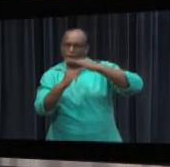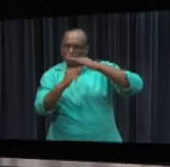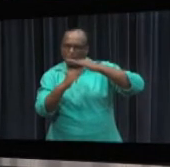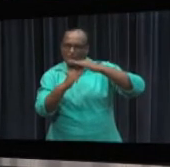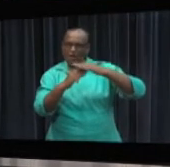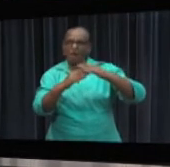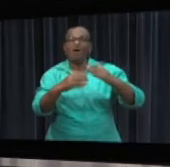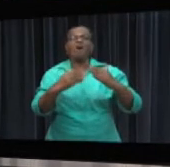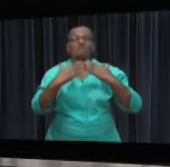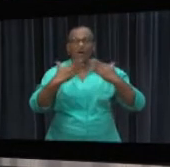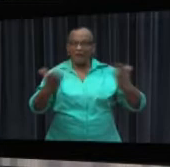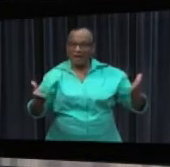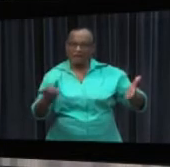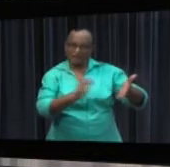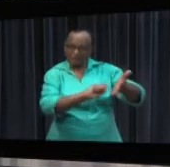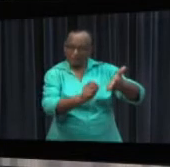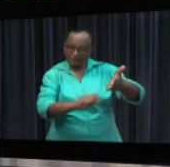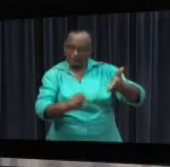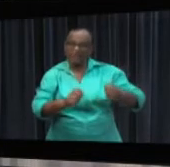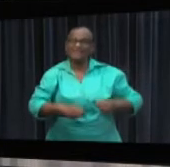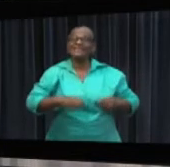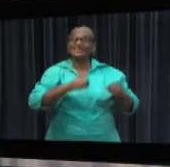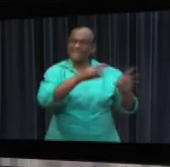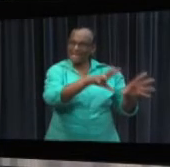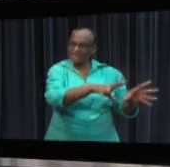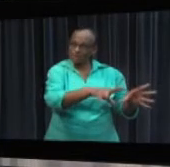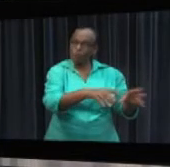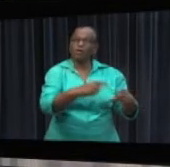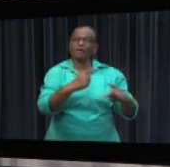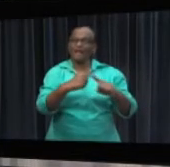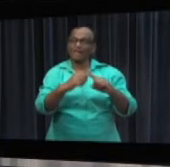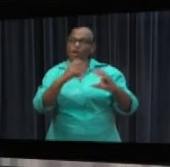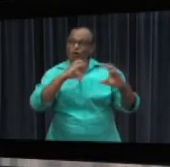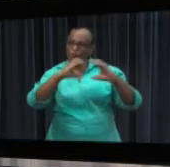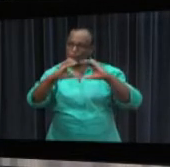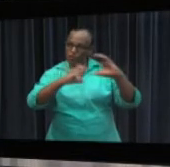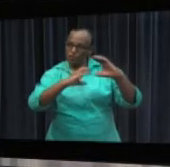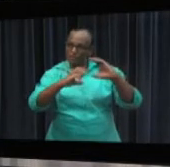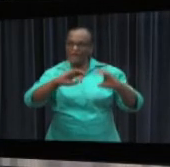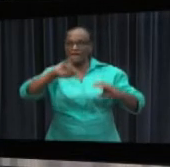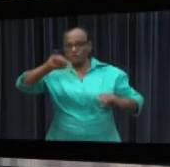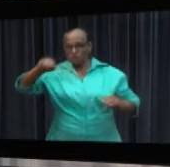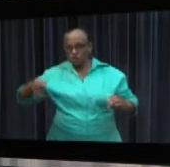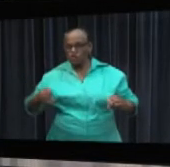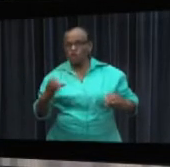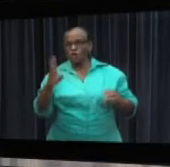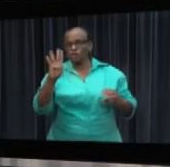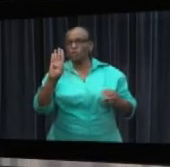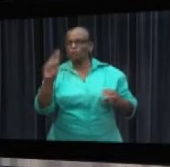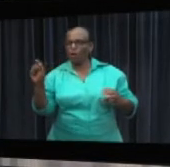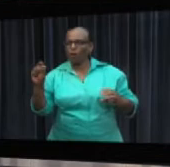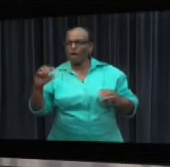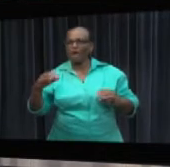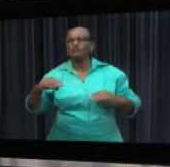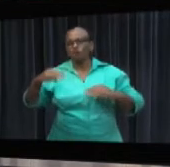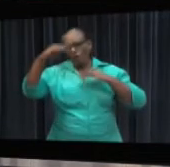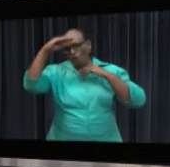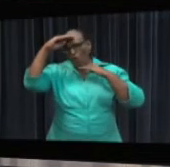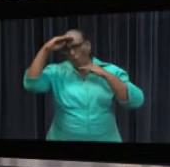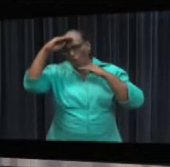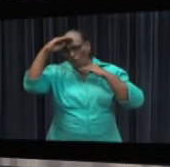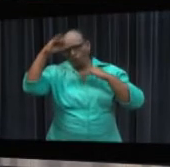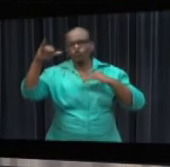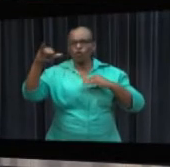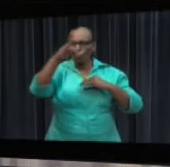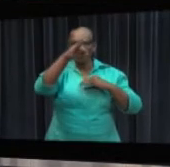suspended. A statement was signed by the Director of Transport and Communications, Joyce Blockland, Head